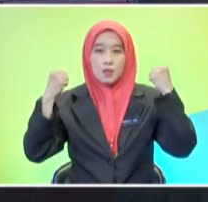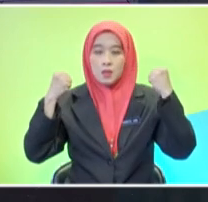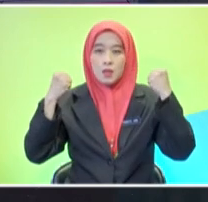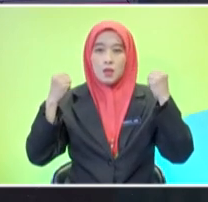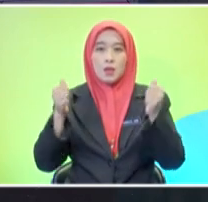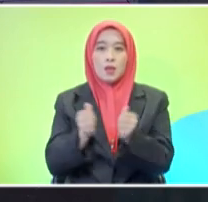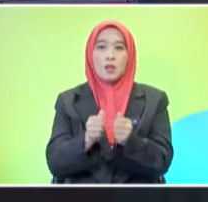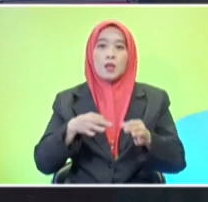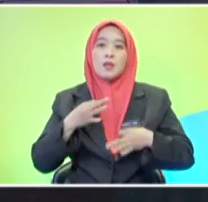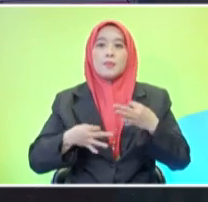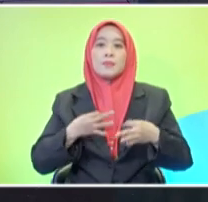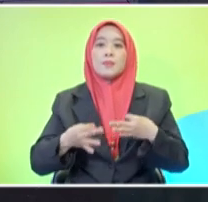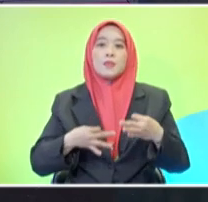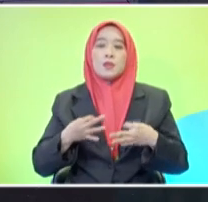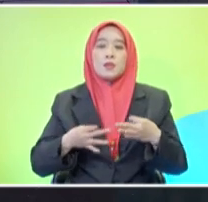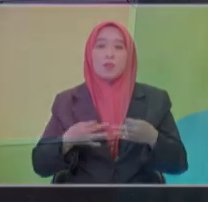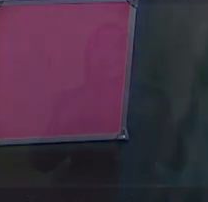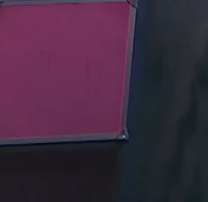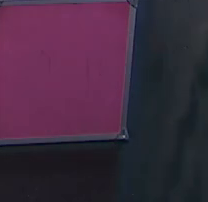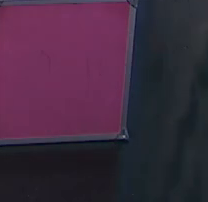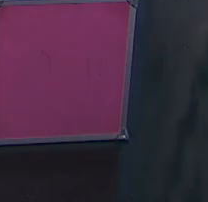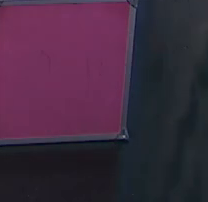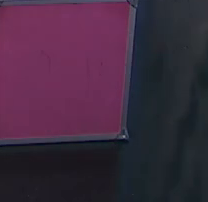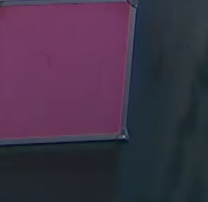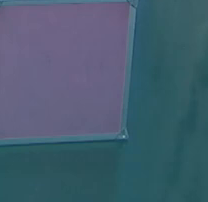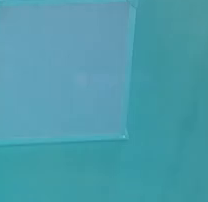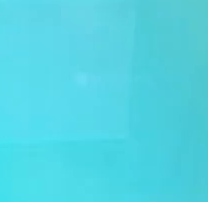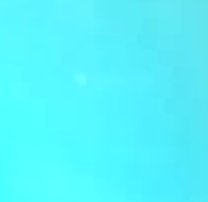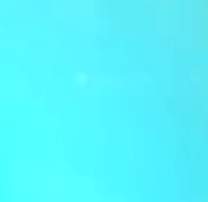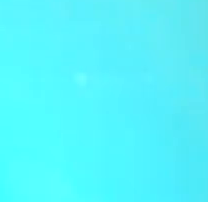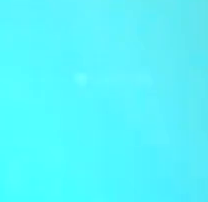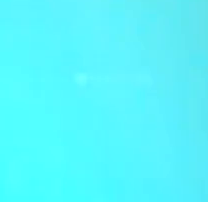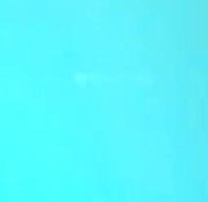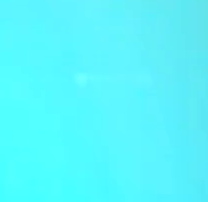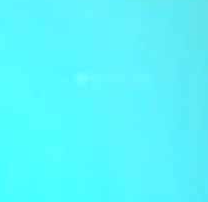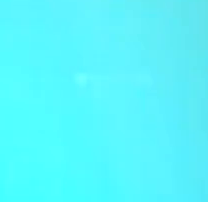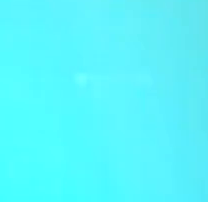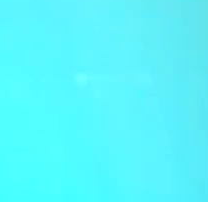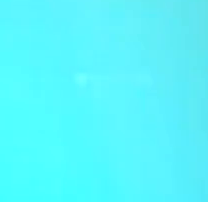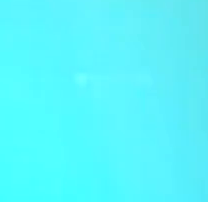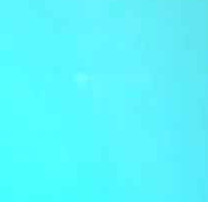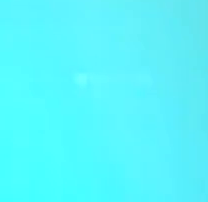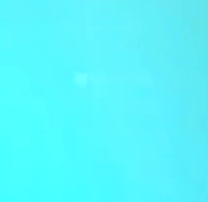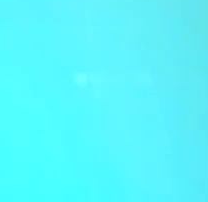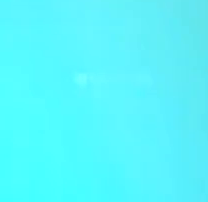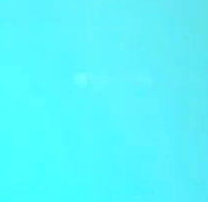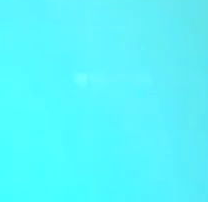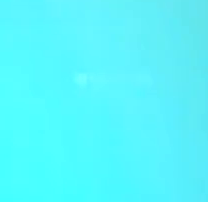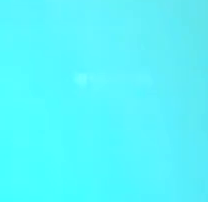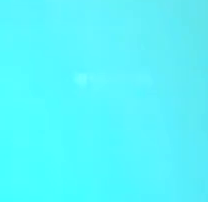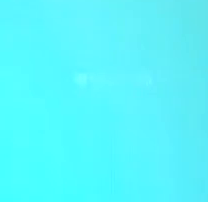the studio is our sign language interpreter, teacher Zaharatul Azma Muhammad Kamal from SK Taman Bunga Raya